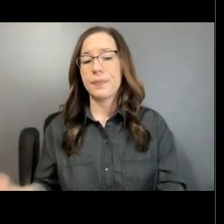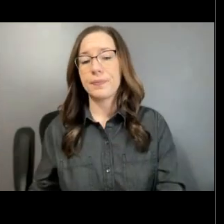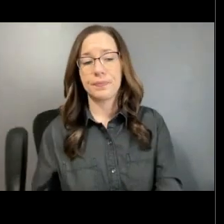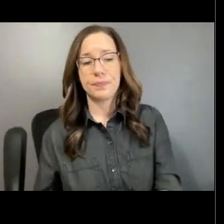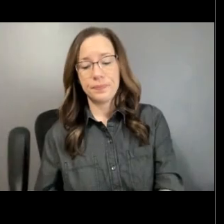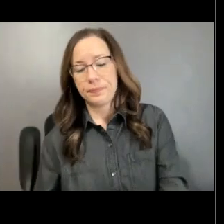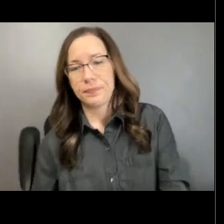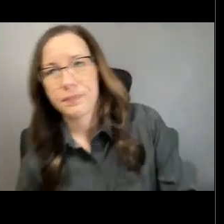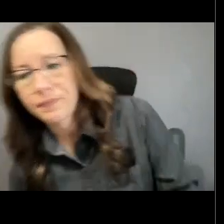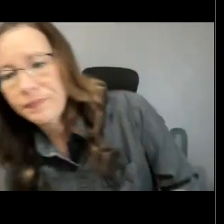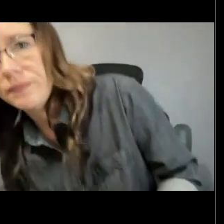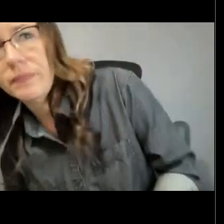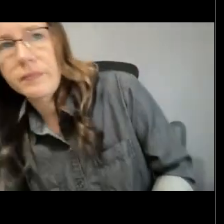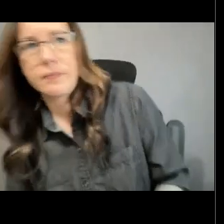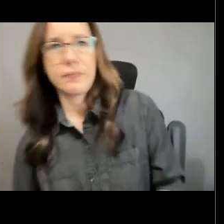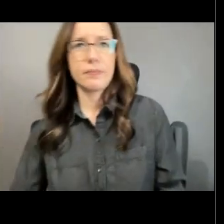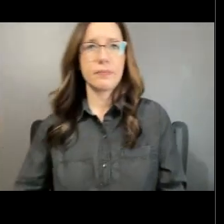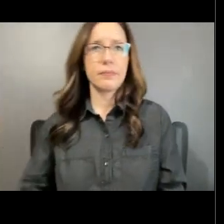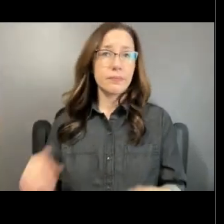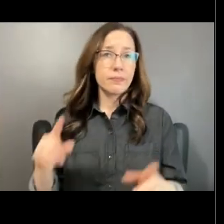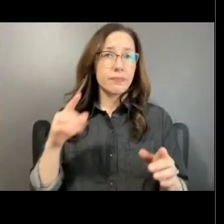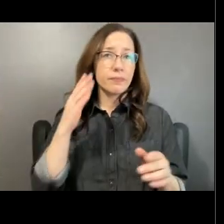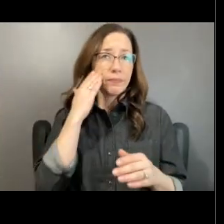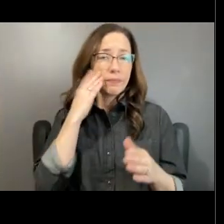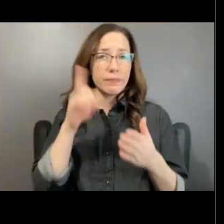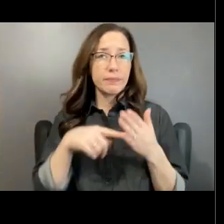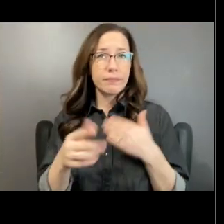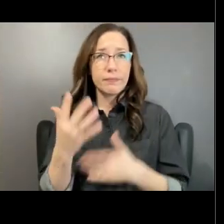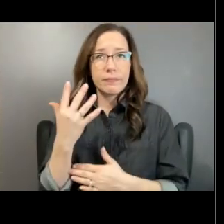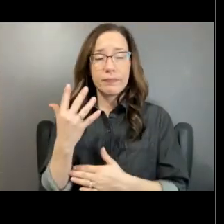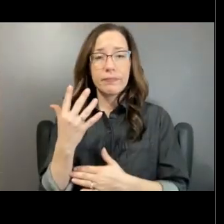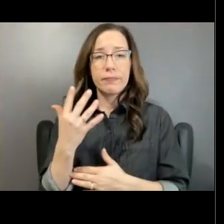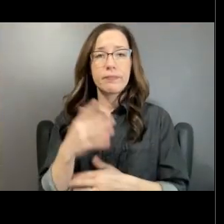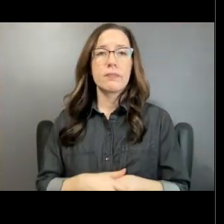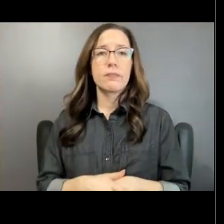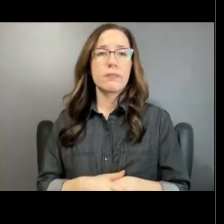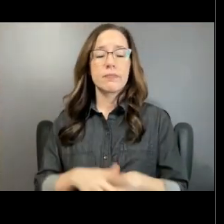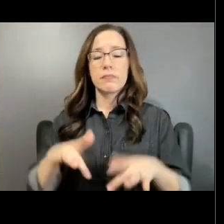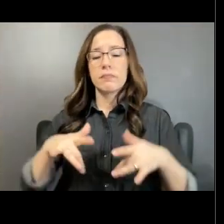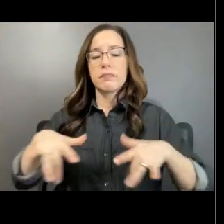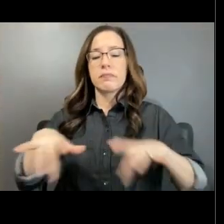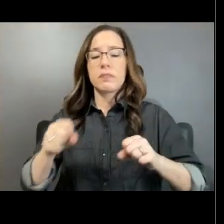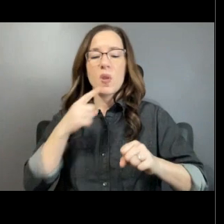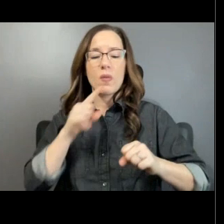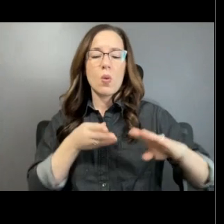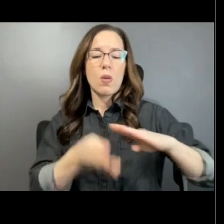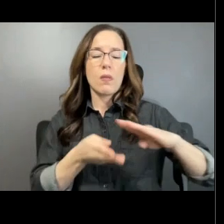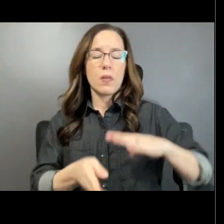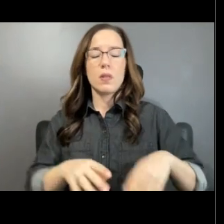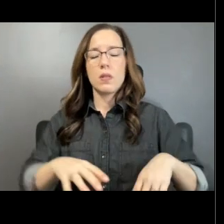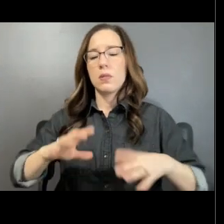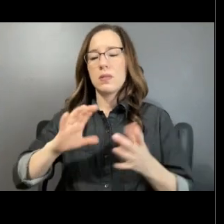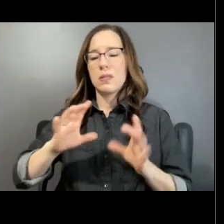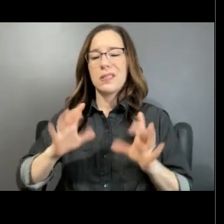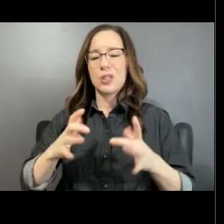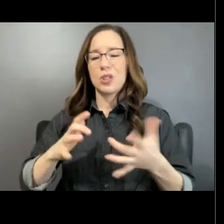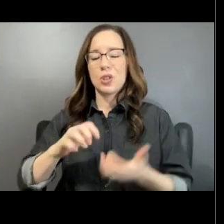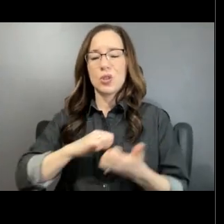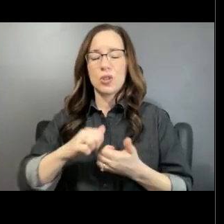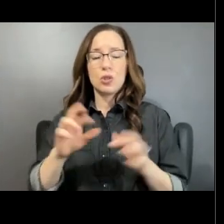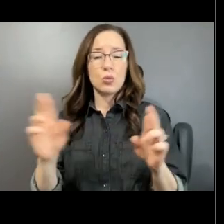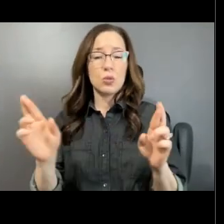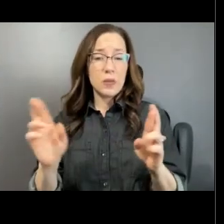Crystal. So our Knowledge Check 5 asks, clear floor space for ovens, dishwashers, and refrigerators must